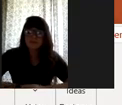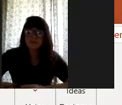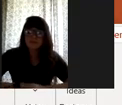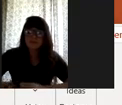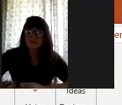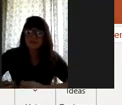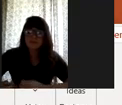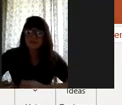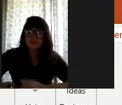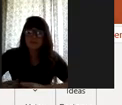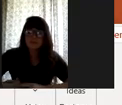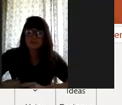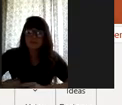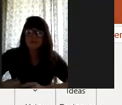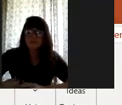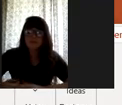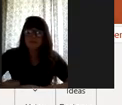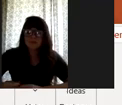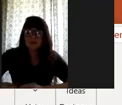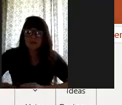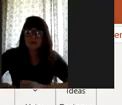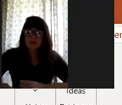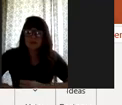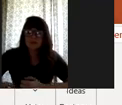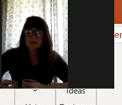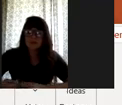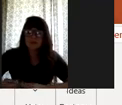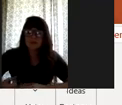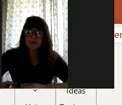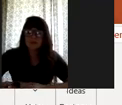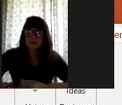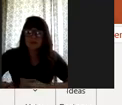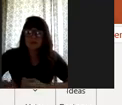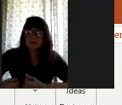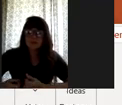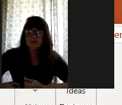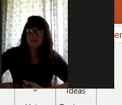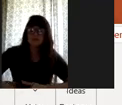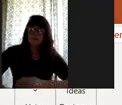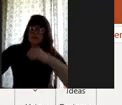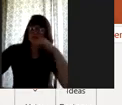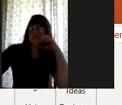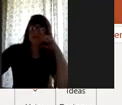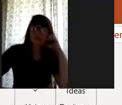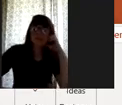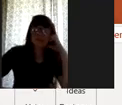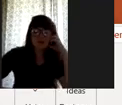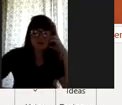Okay, that's past tense, and I'm not going into Greek right now or the perfect tense and all that stuff. But you're